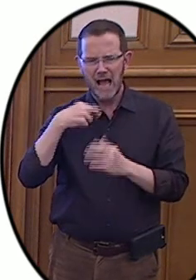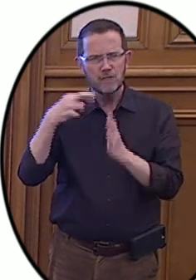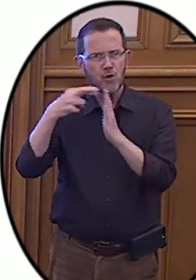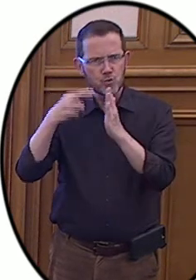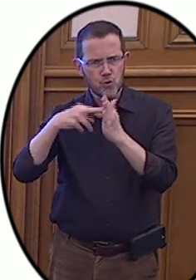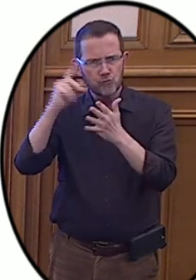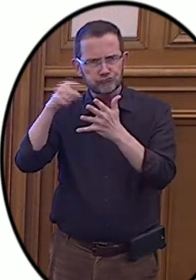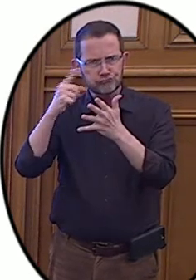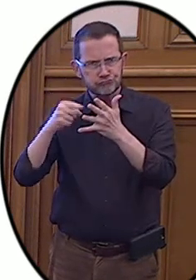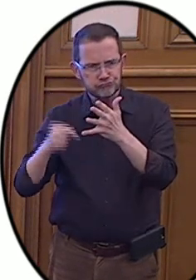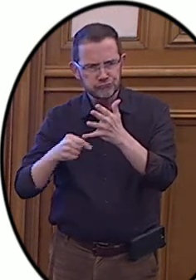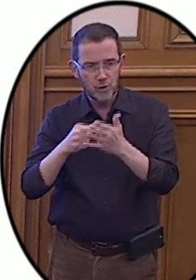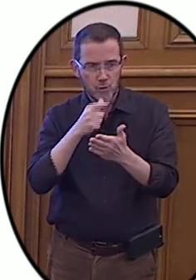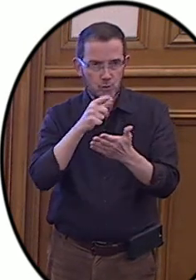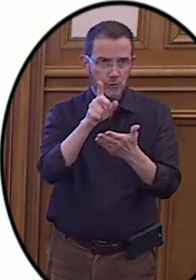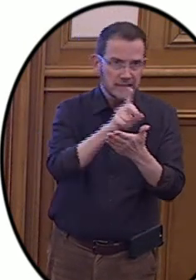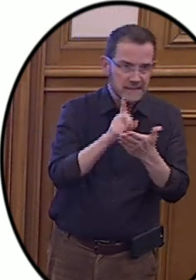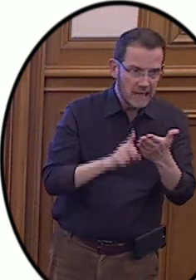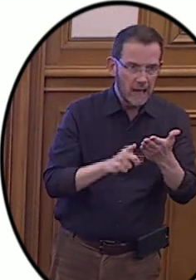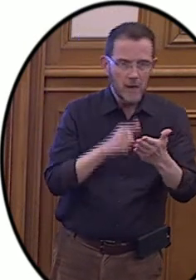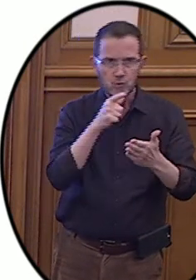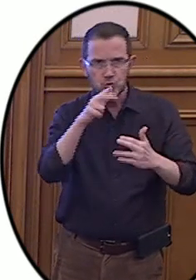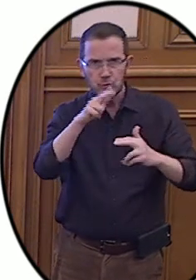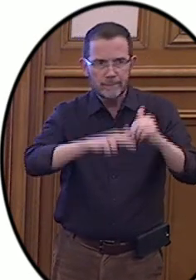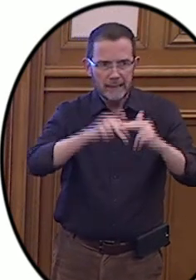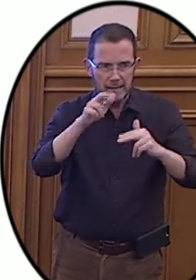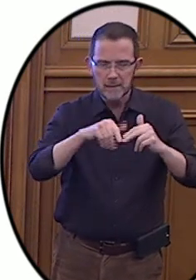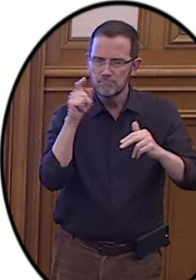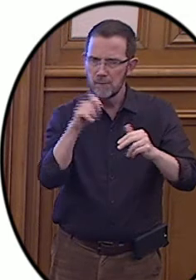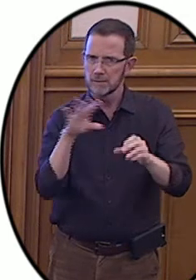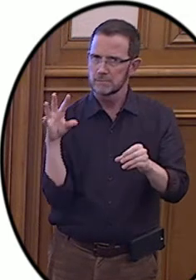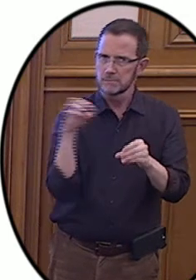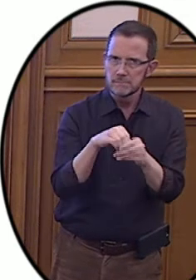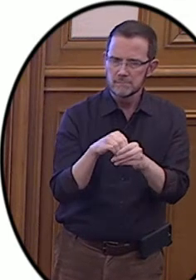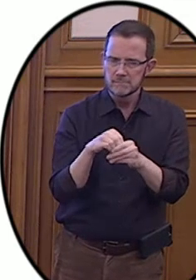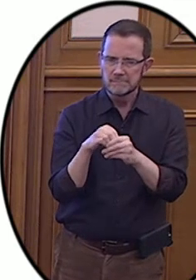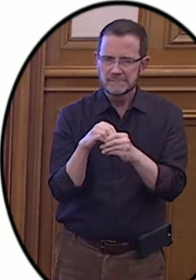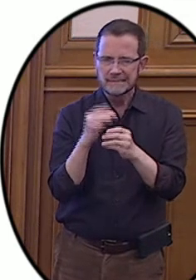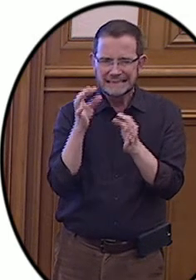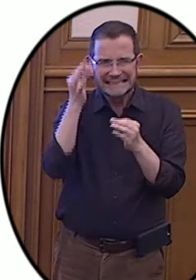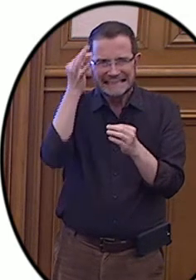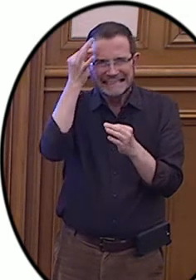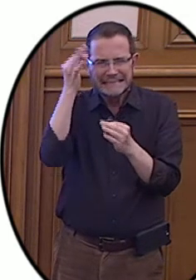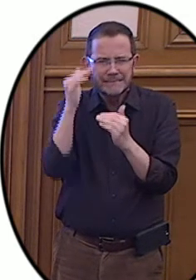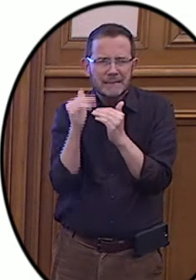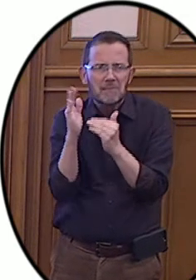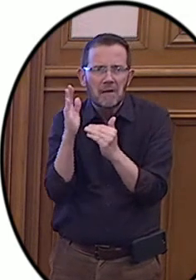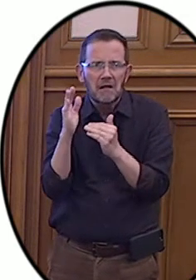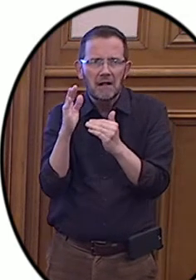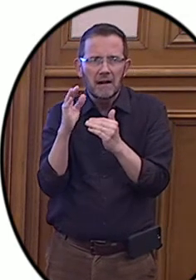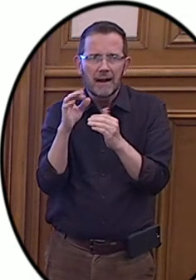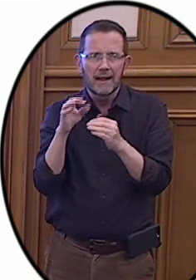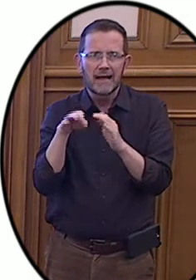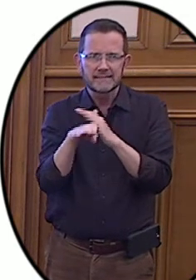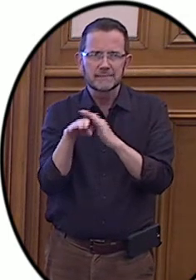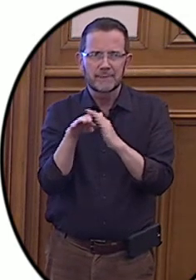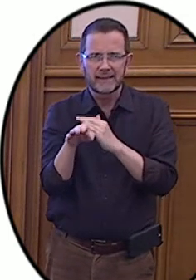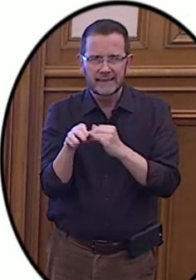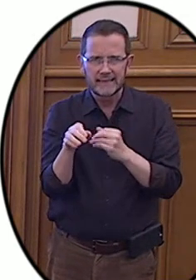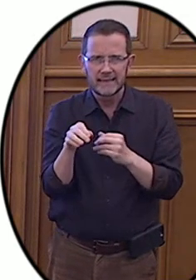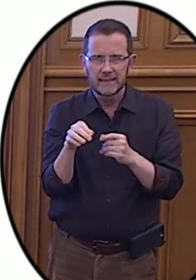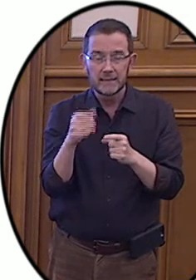which mandate minimum accessibility features for new housing built since March